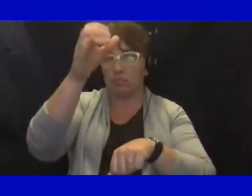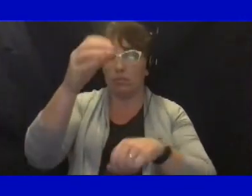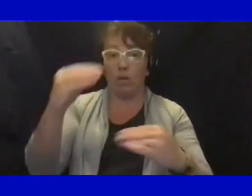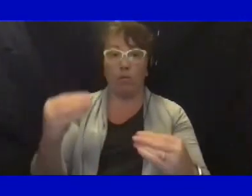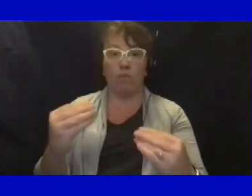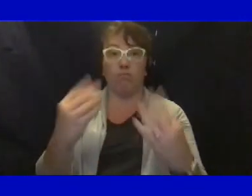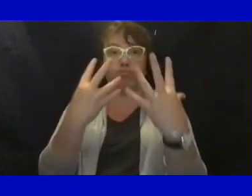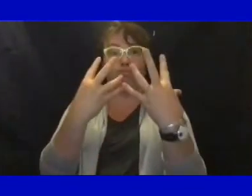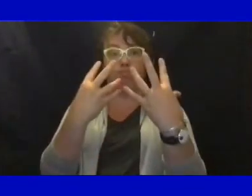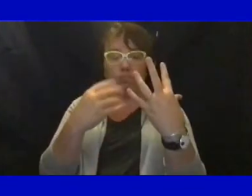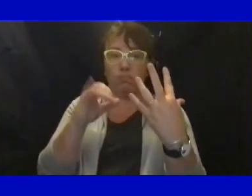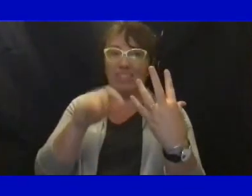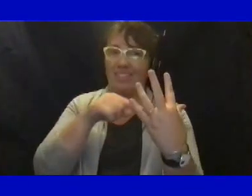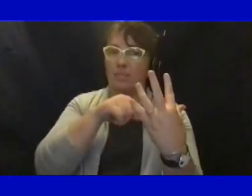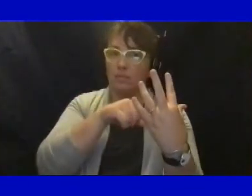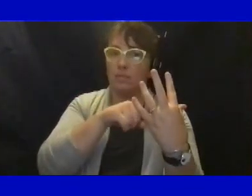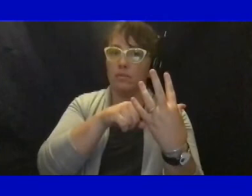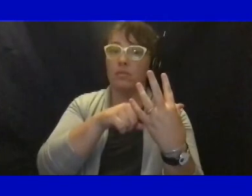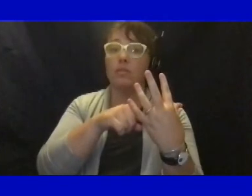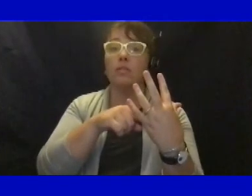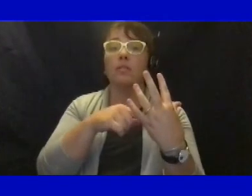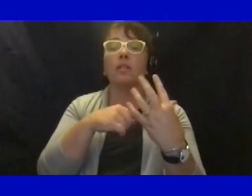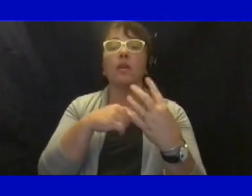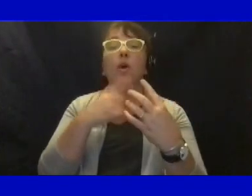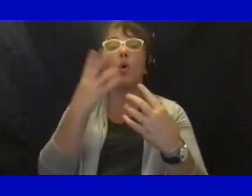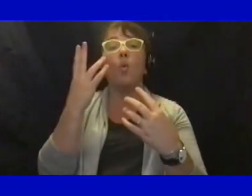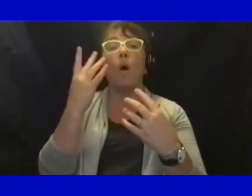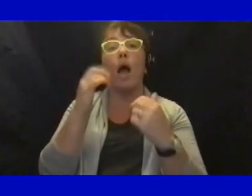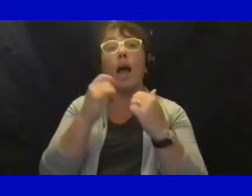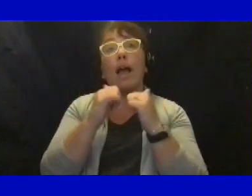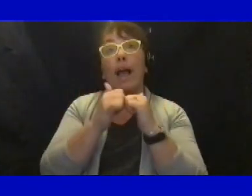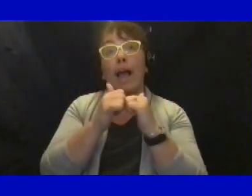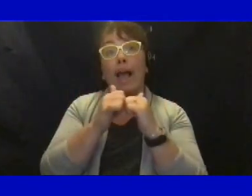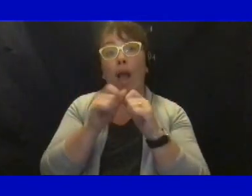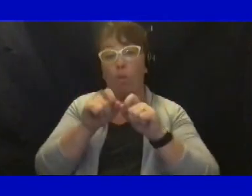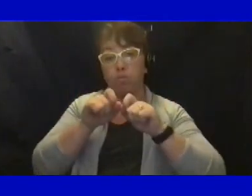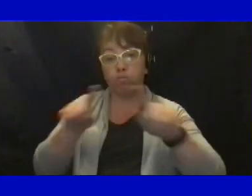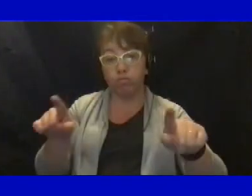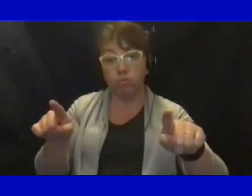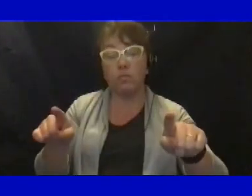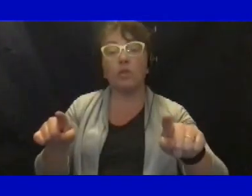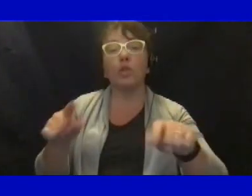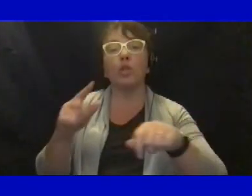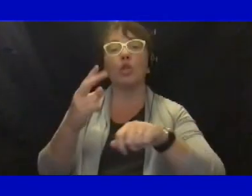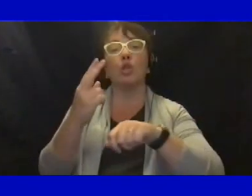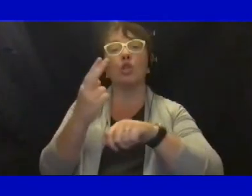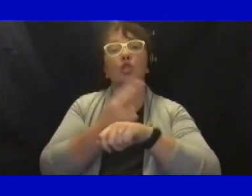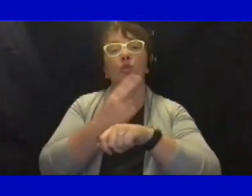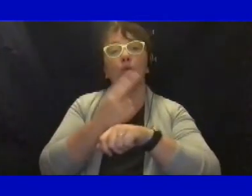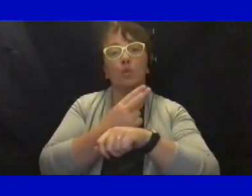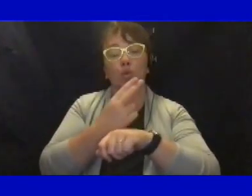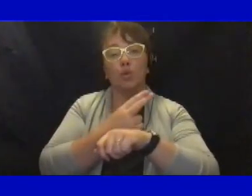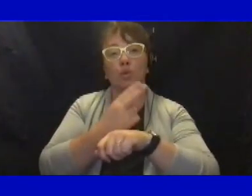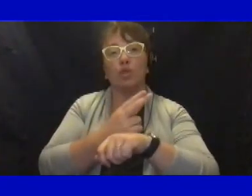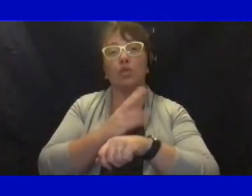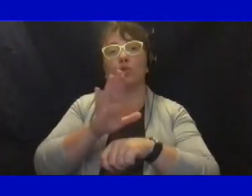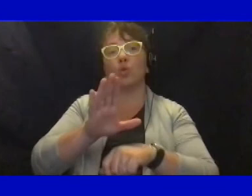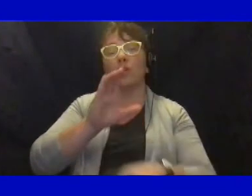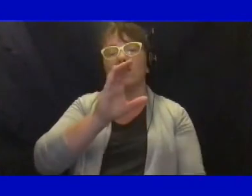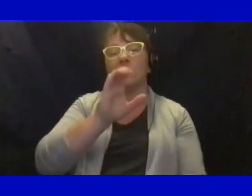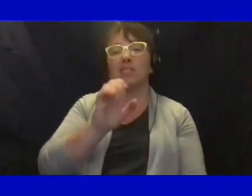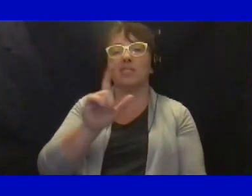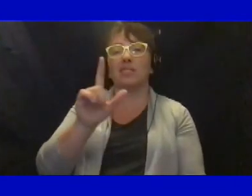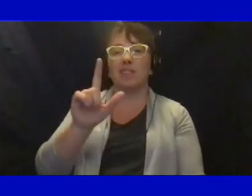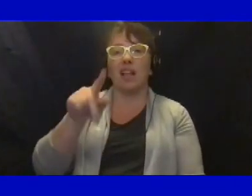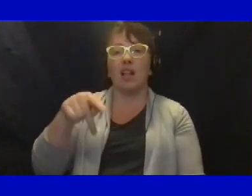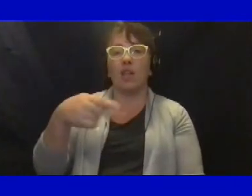triangulate it using the cell phone towers. So the actual wireless emergency alert on your cell phone should not be going to like